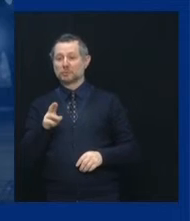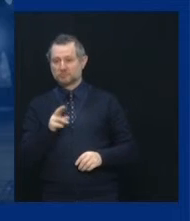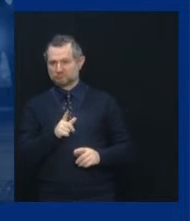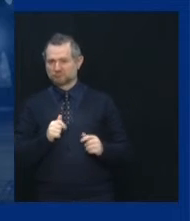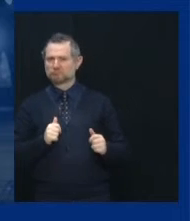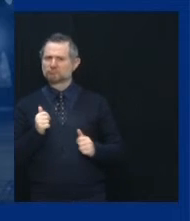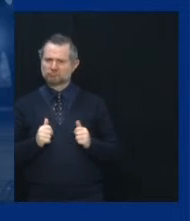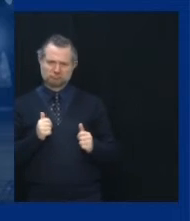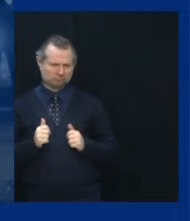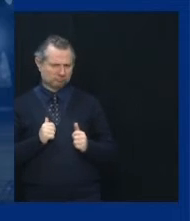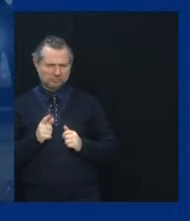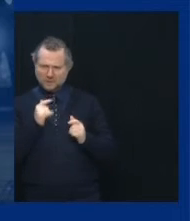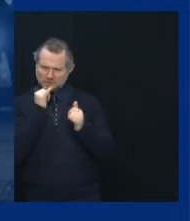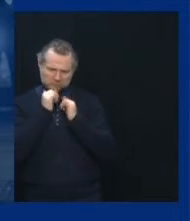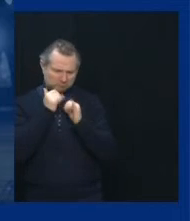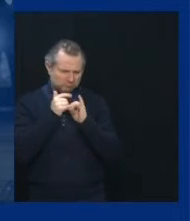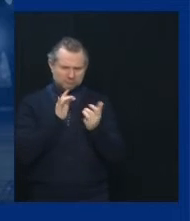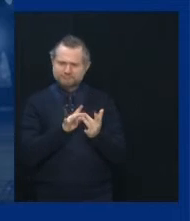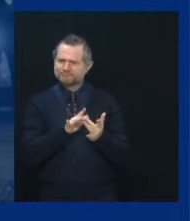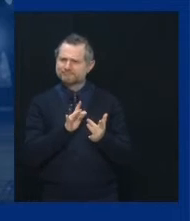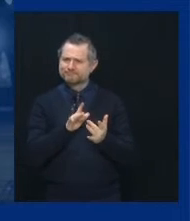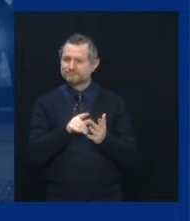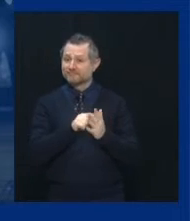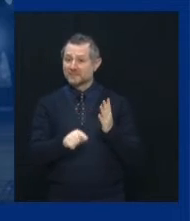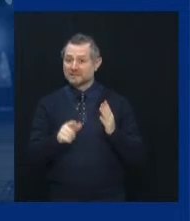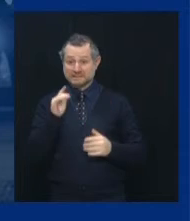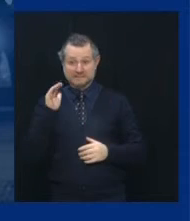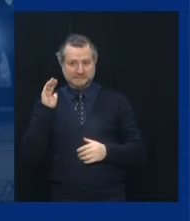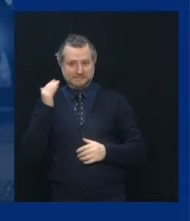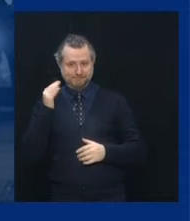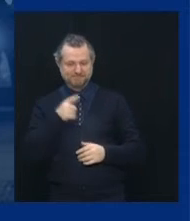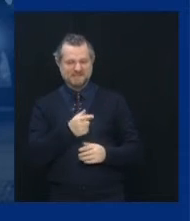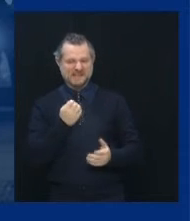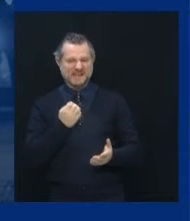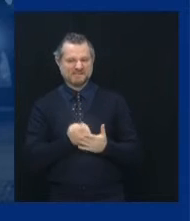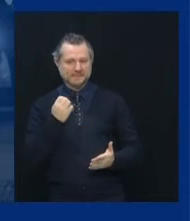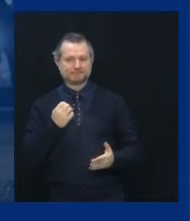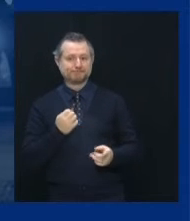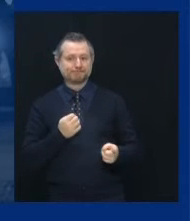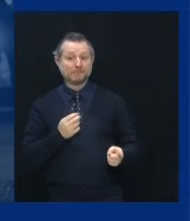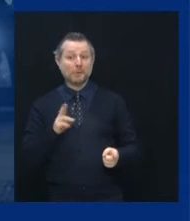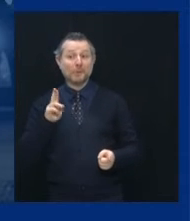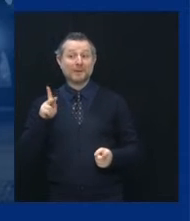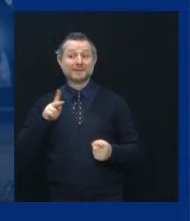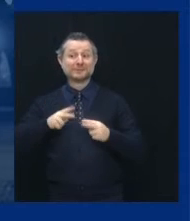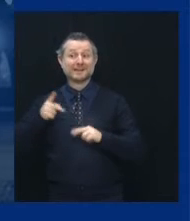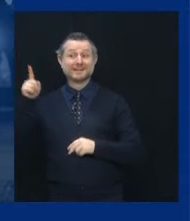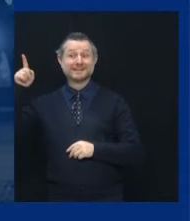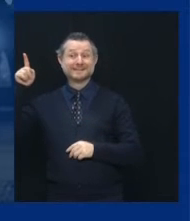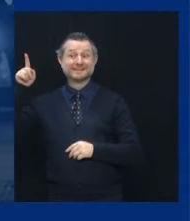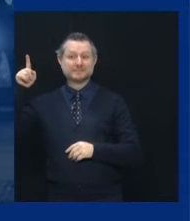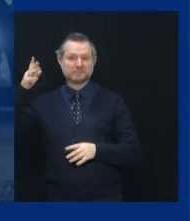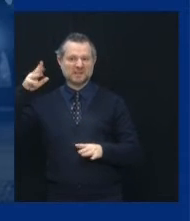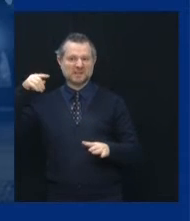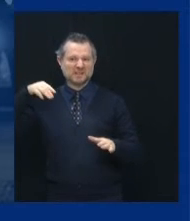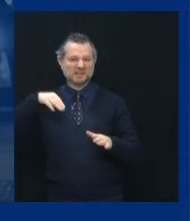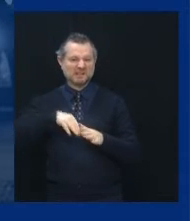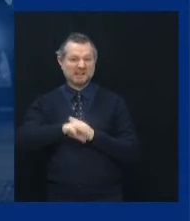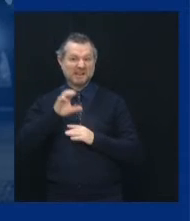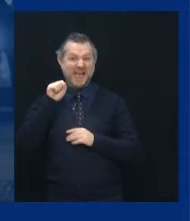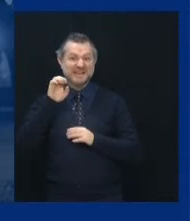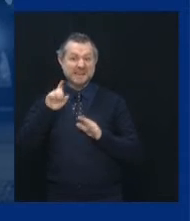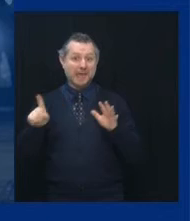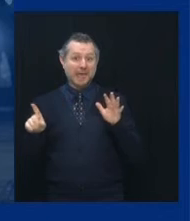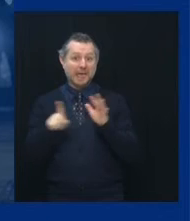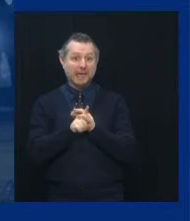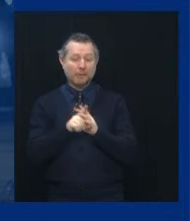tracing. It appears now that there's evidence that that UK strain case in Saratoga